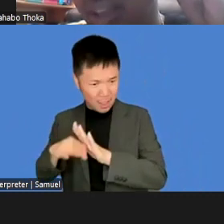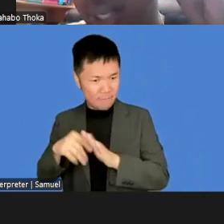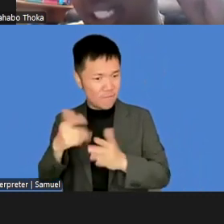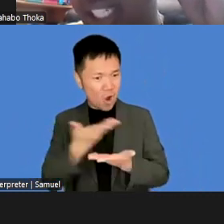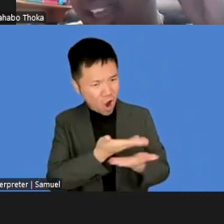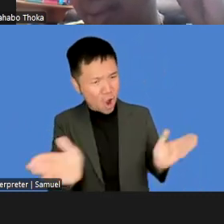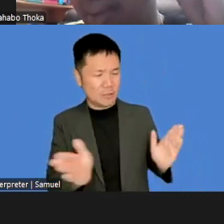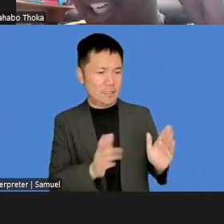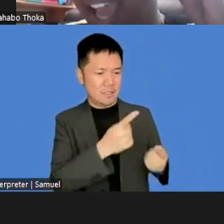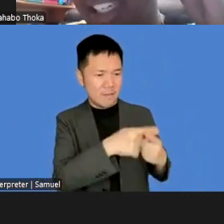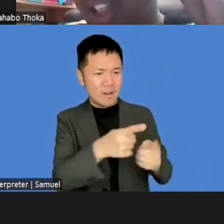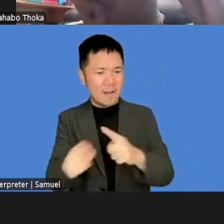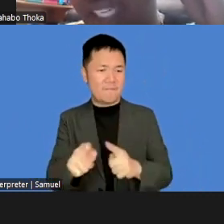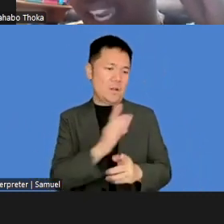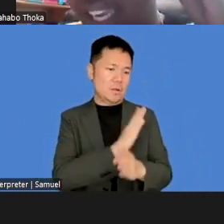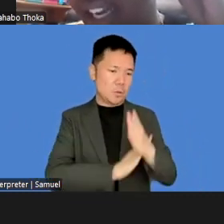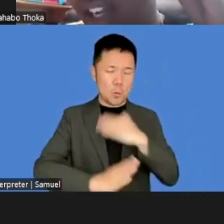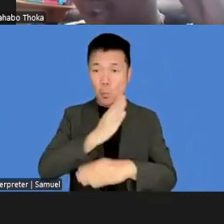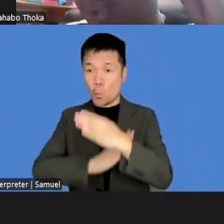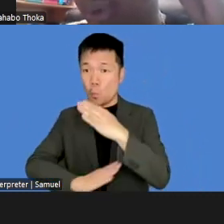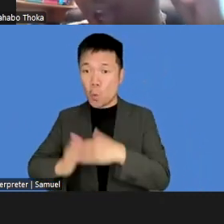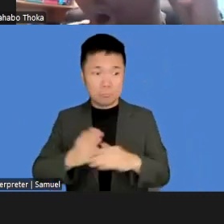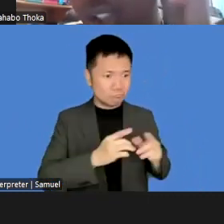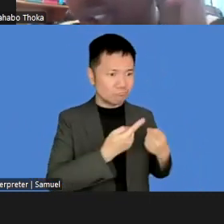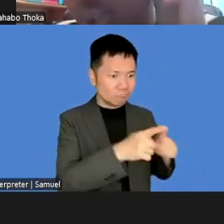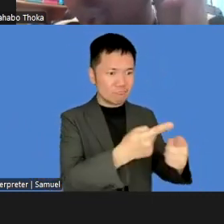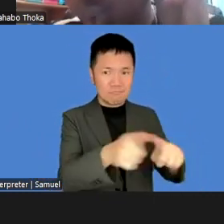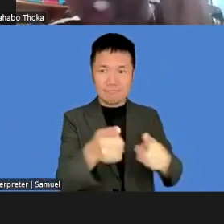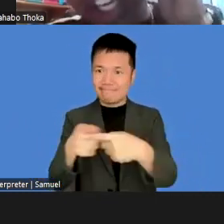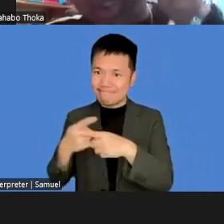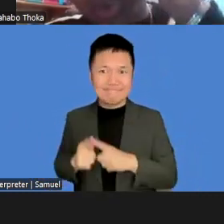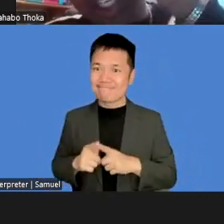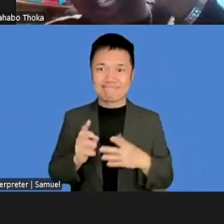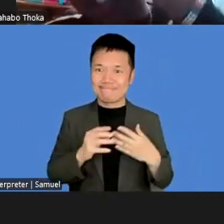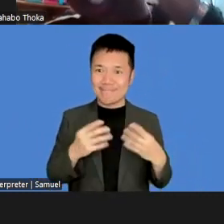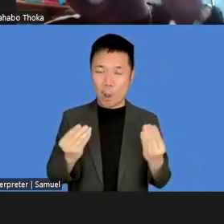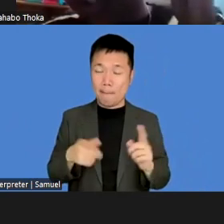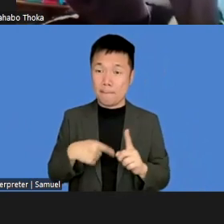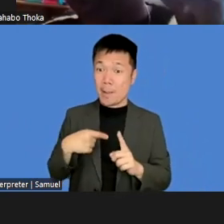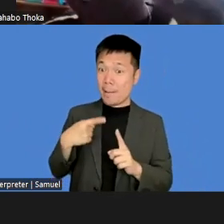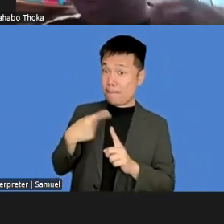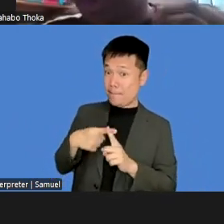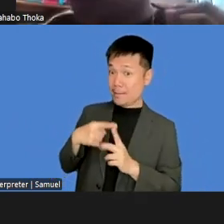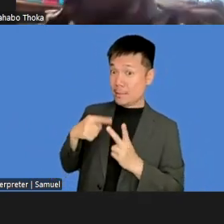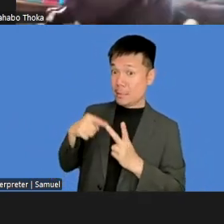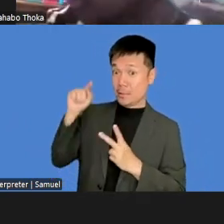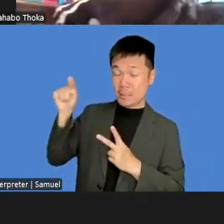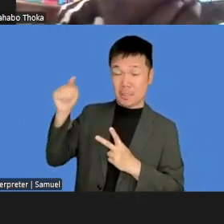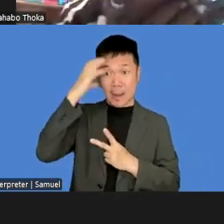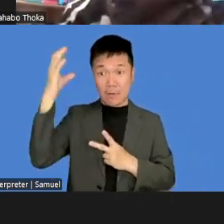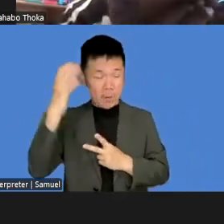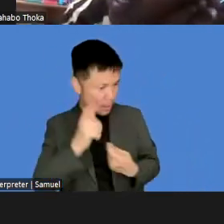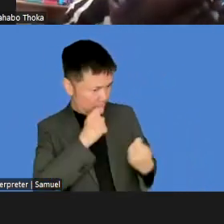with disabilities, and did not cater to prepare hostels, which excluded certain categories of children.